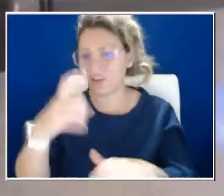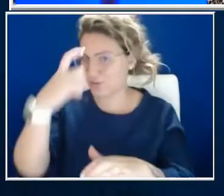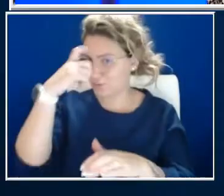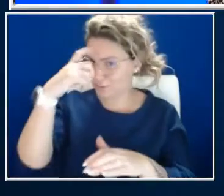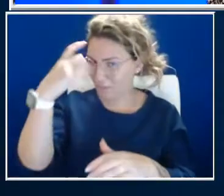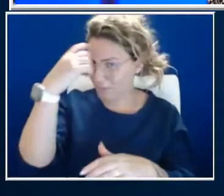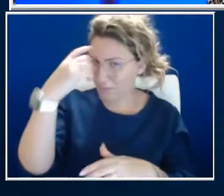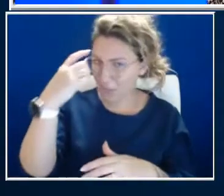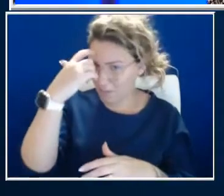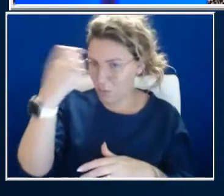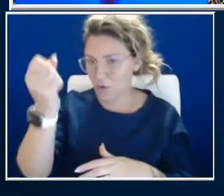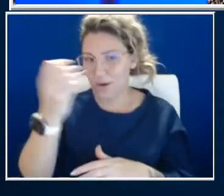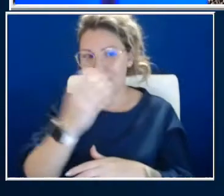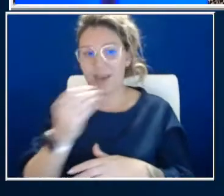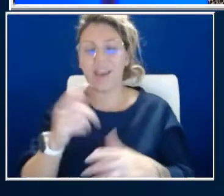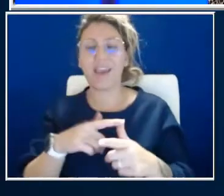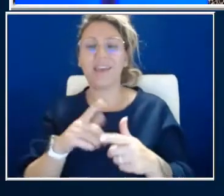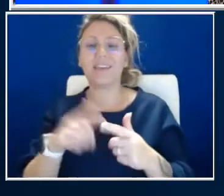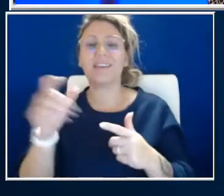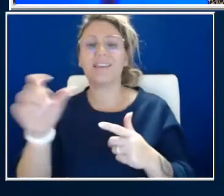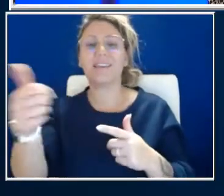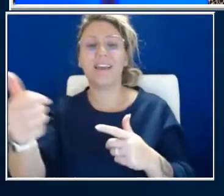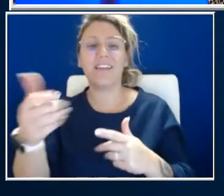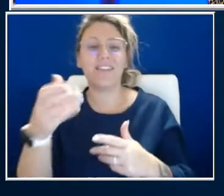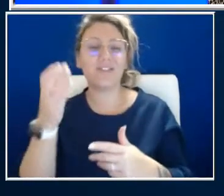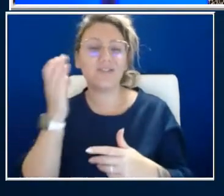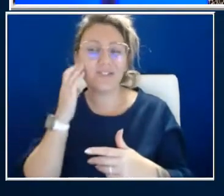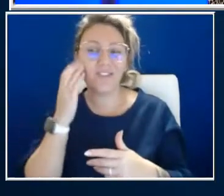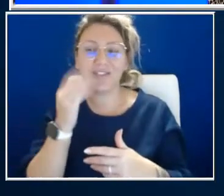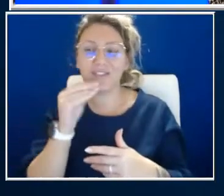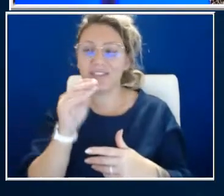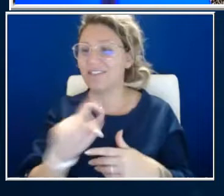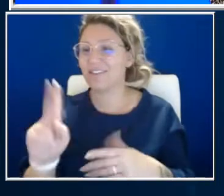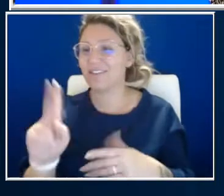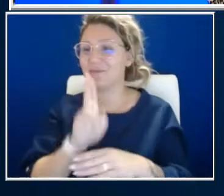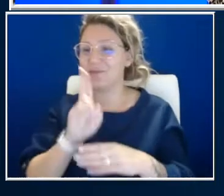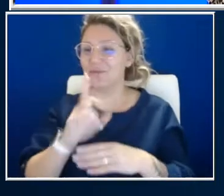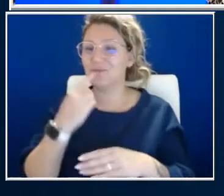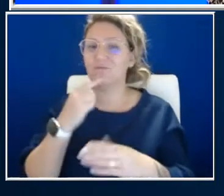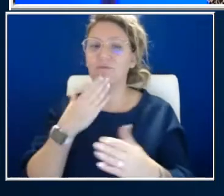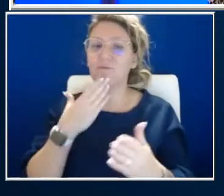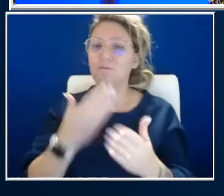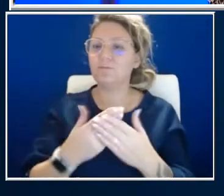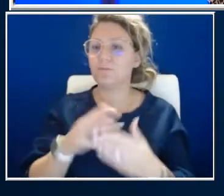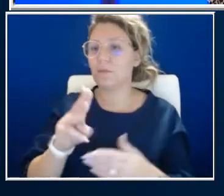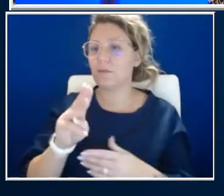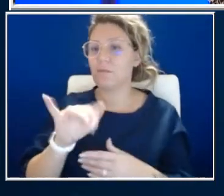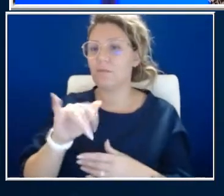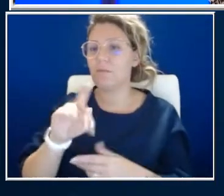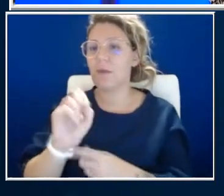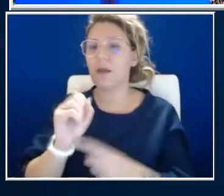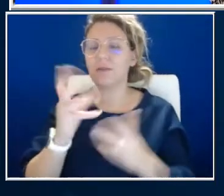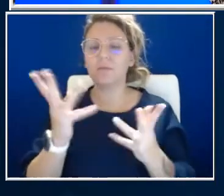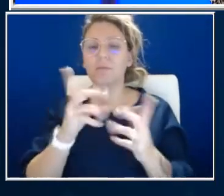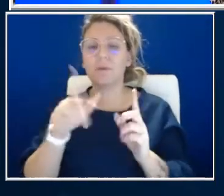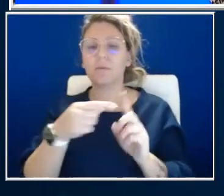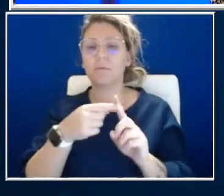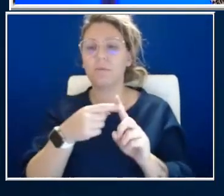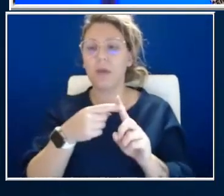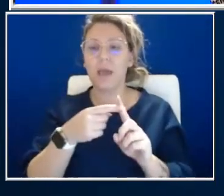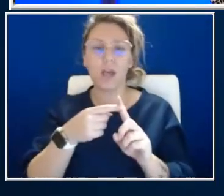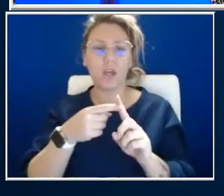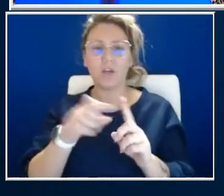All right, our cell phones and apps being used for the good. So, Miles, what about SWAY has changed concussion management for you and